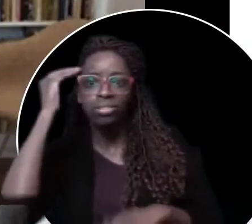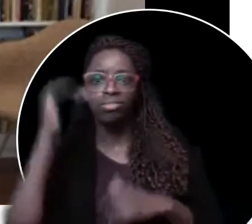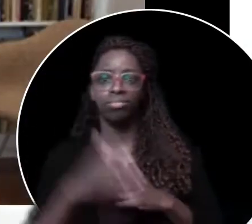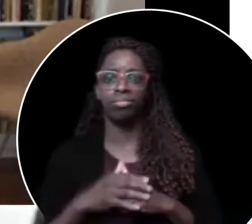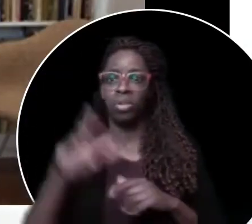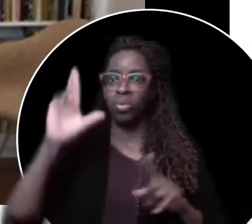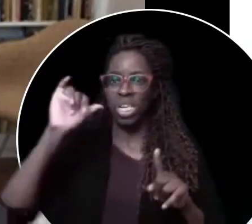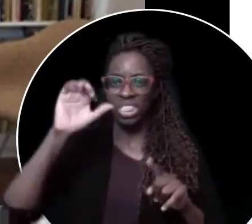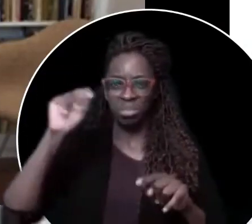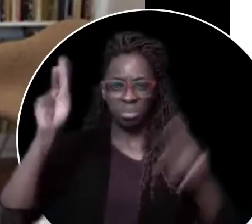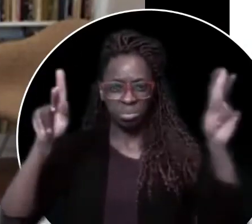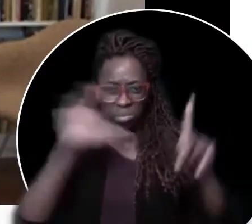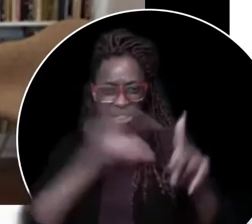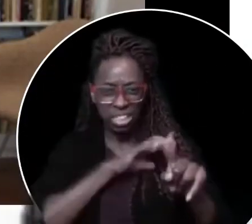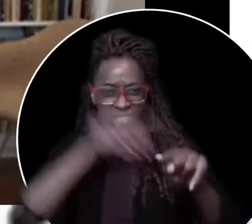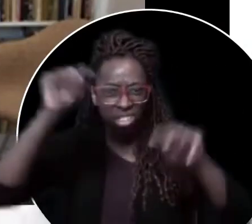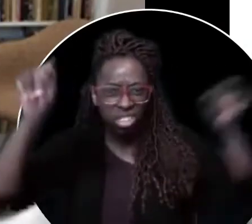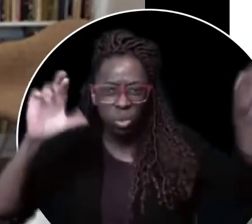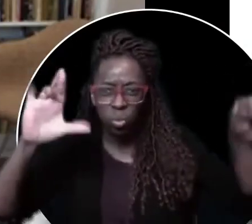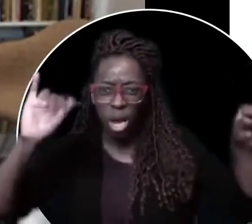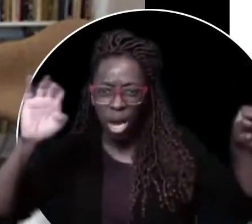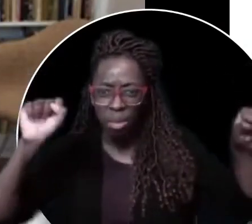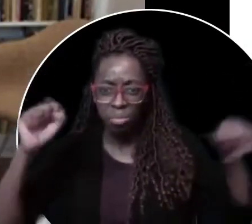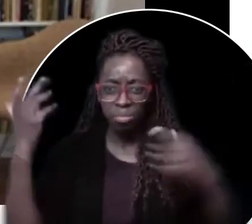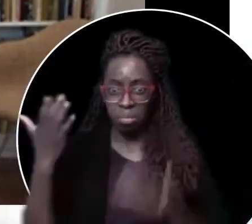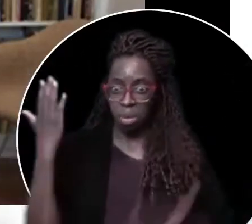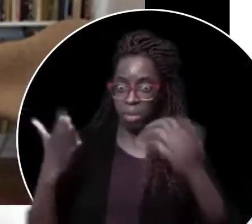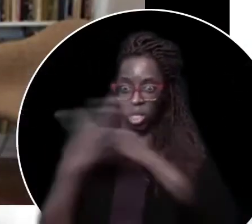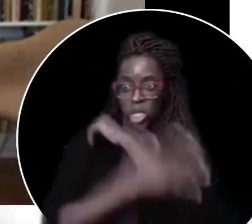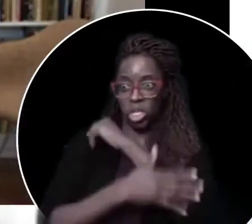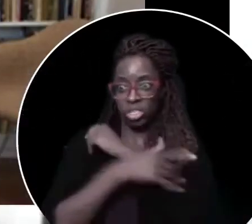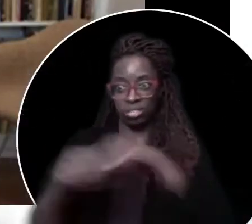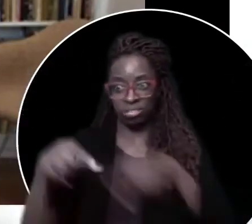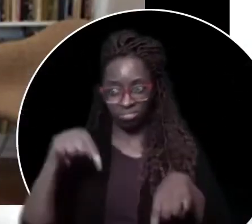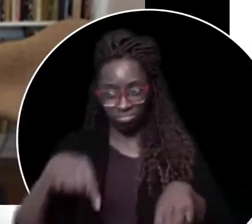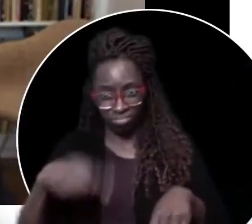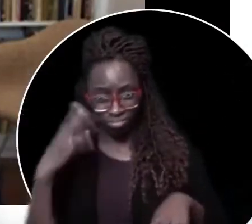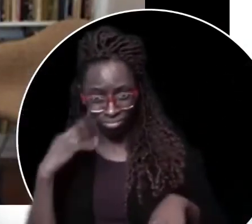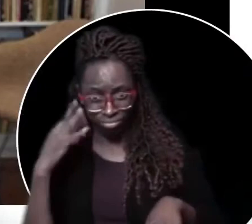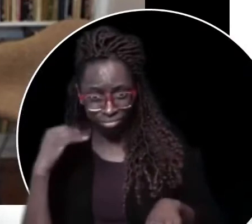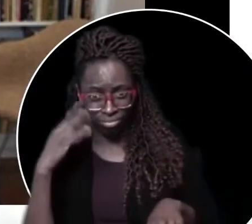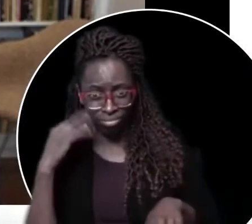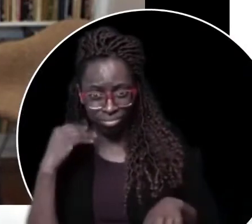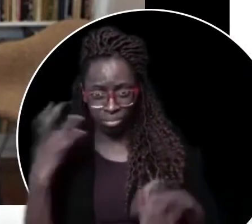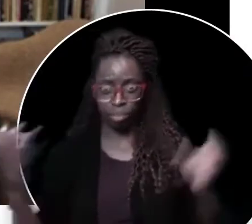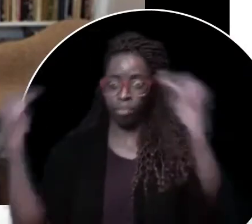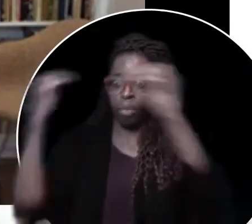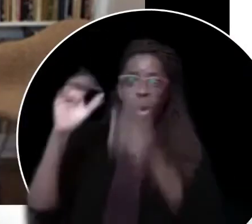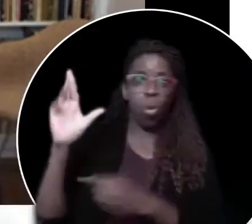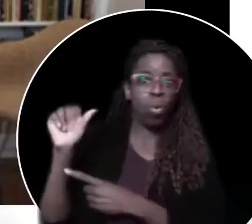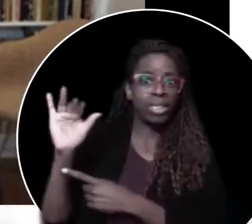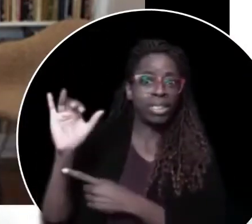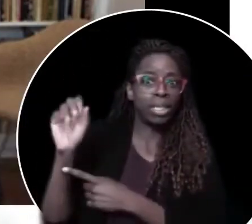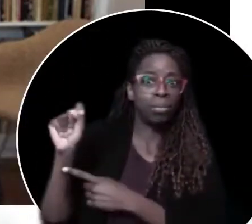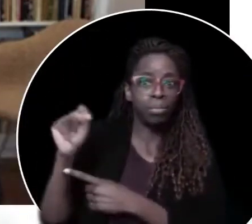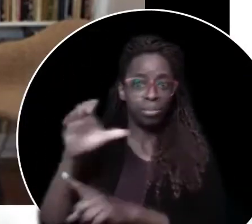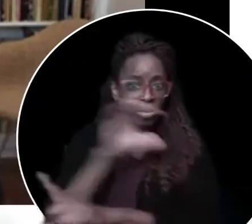experienced more racist police violence than any other country is Brazil.